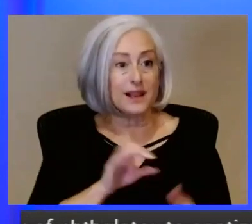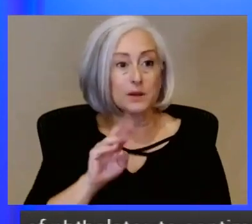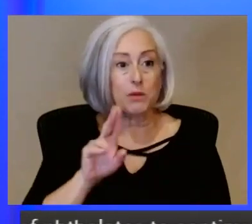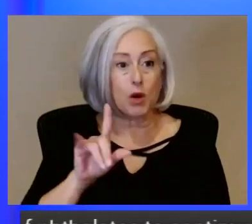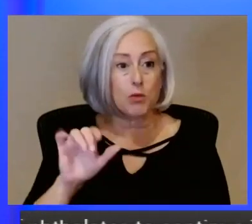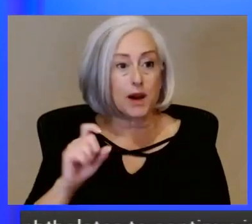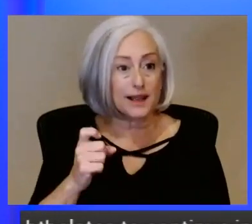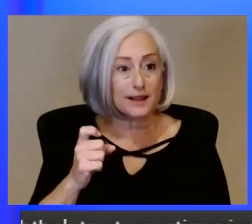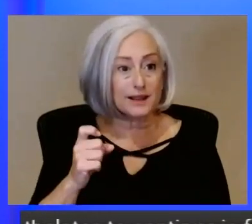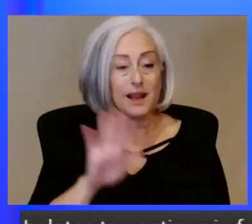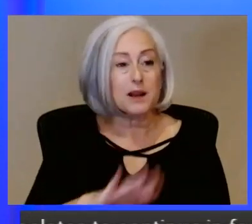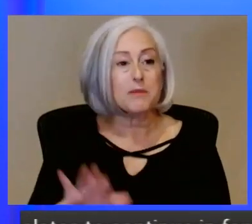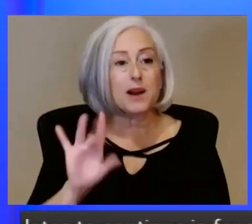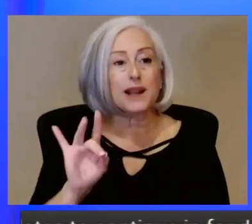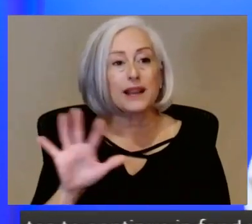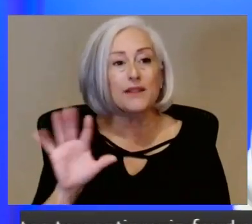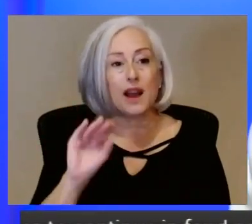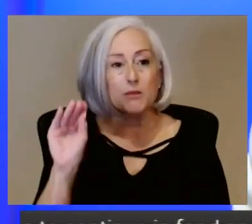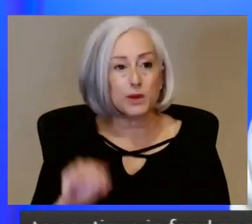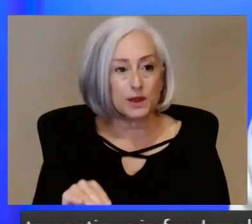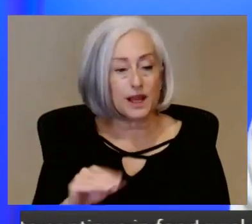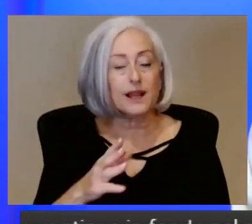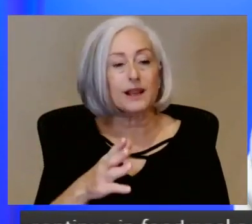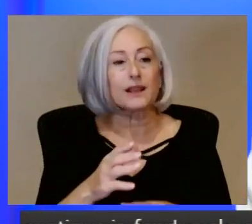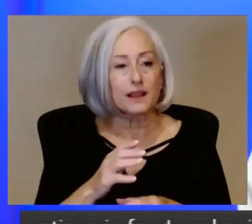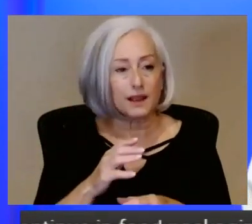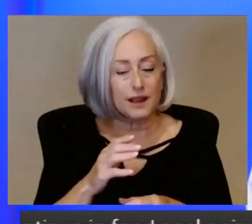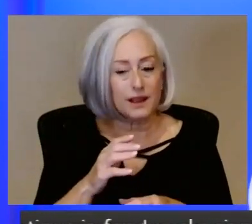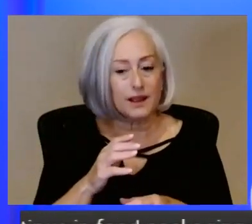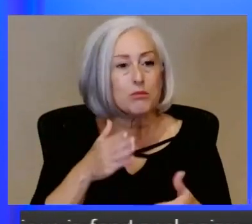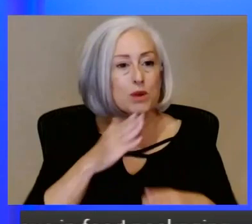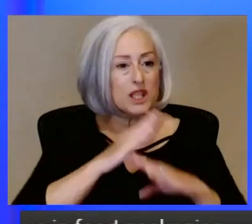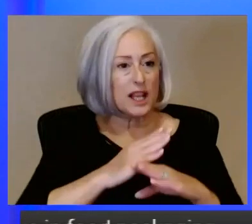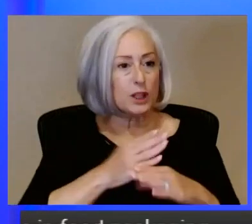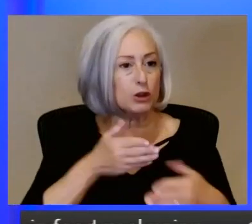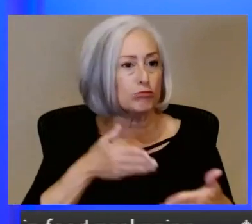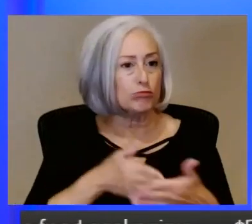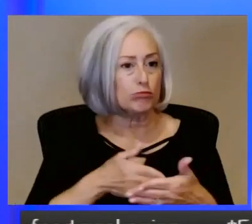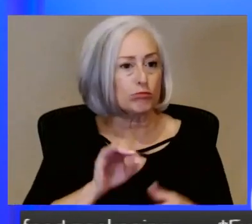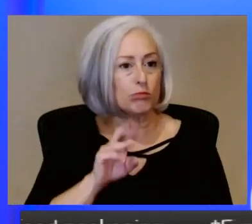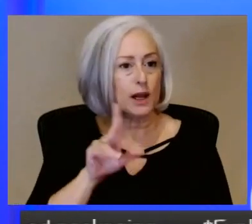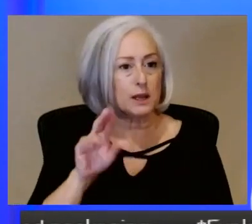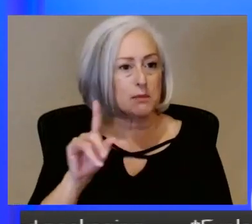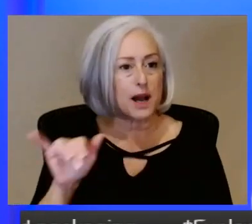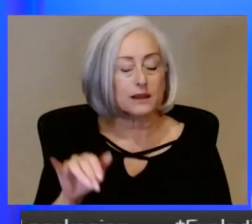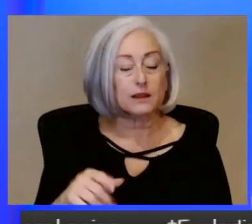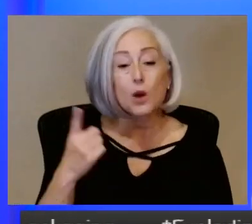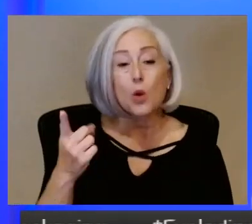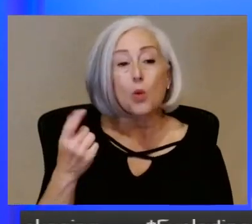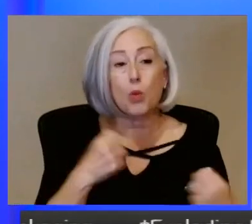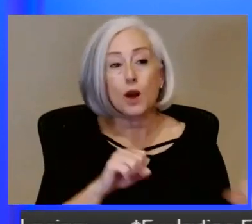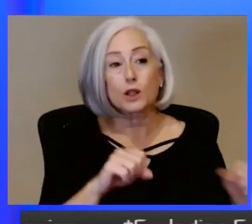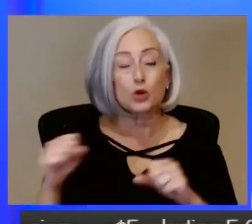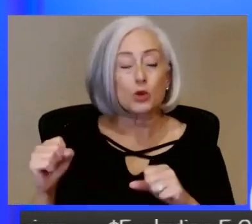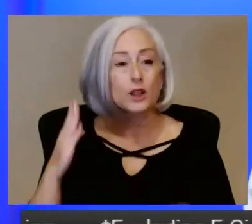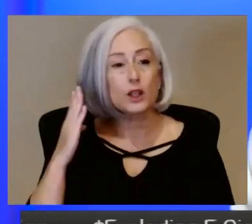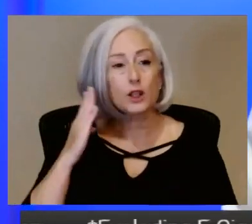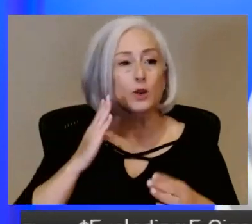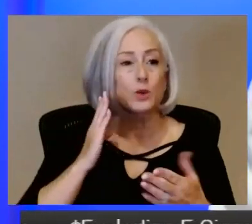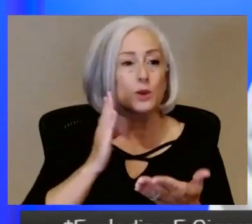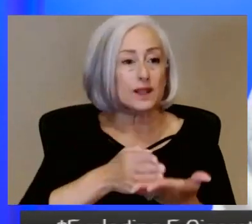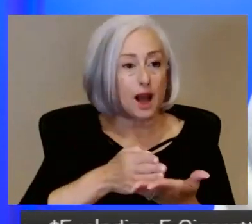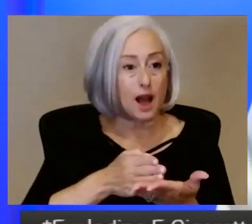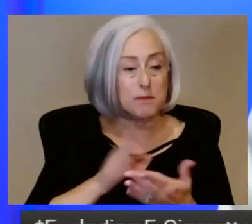in protecting you from monkeypox. One of the strategies to help stop the circulation or the spread of monkeypox